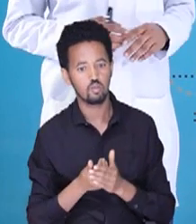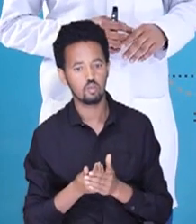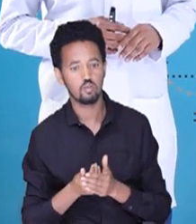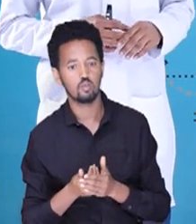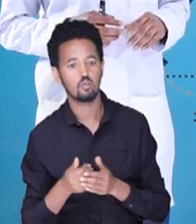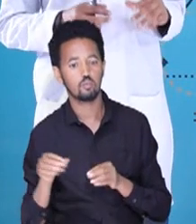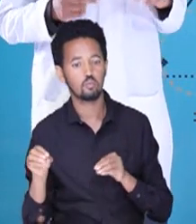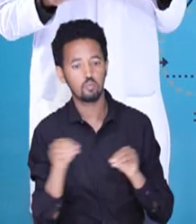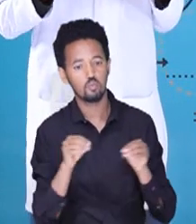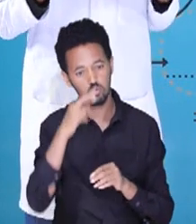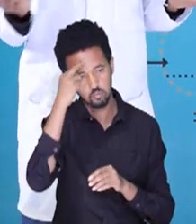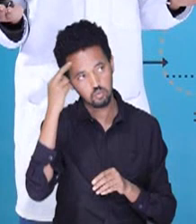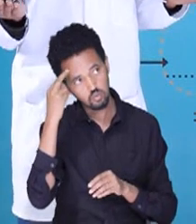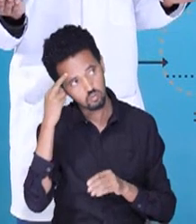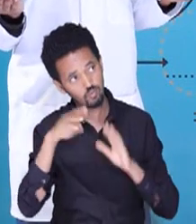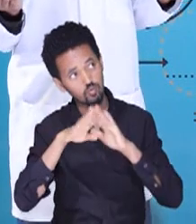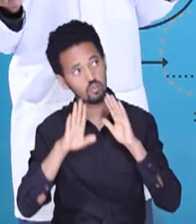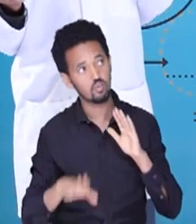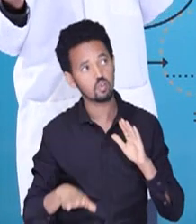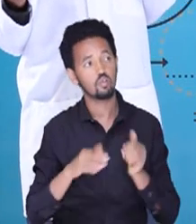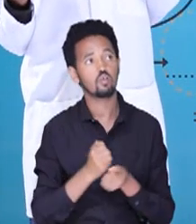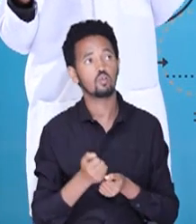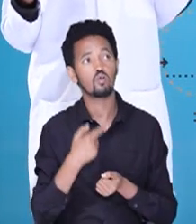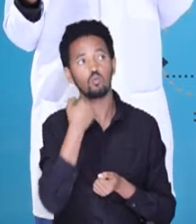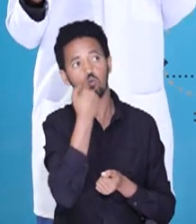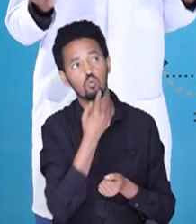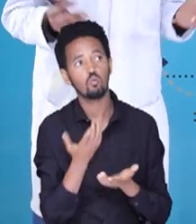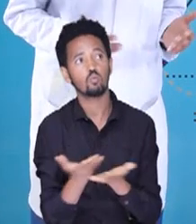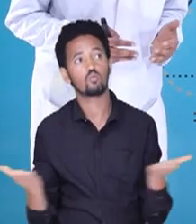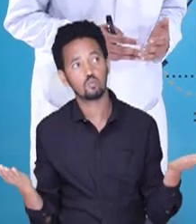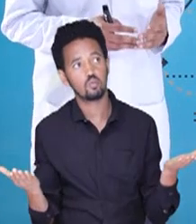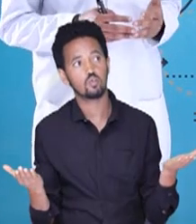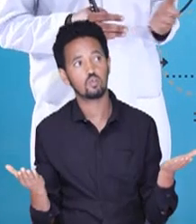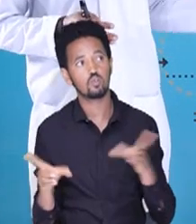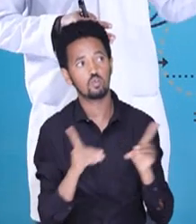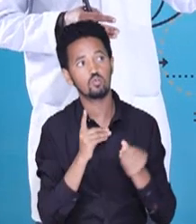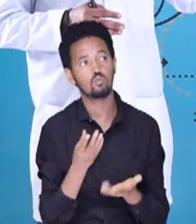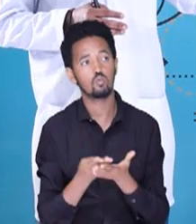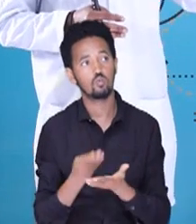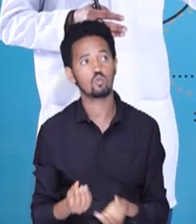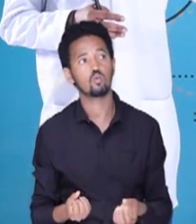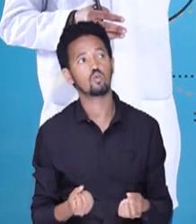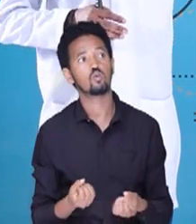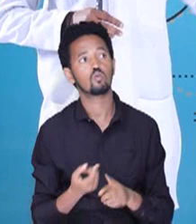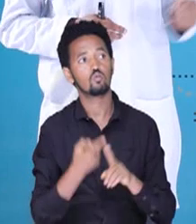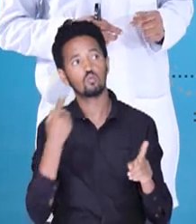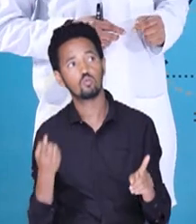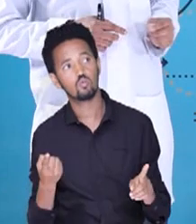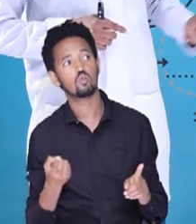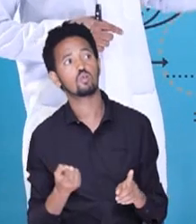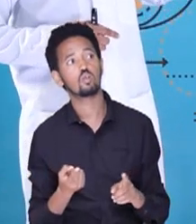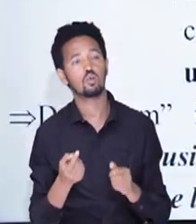because many people were still illiterate, and who were literate did not have money for expensive